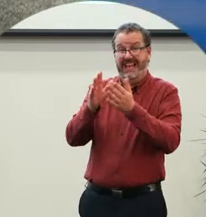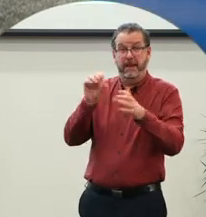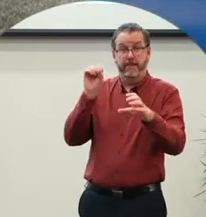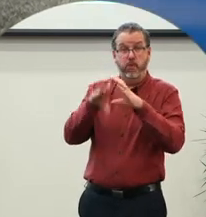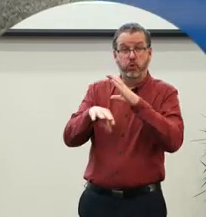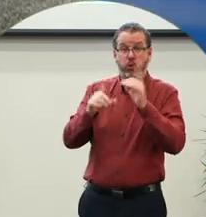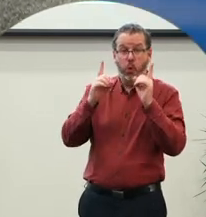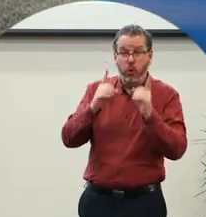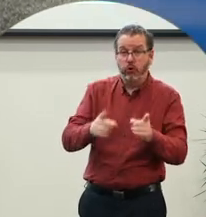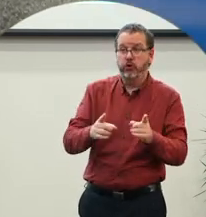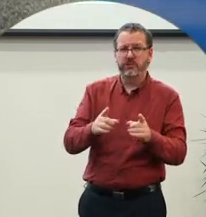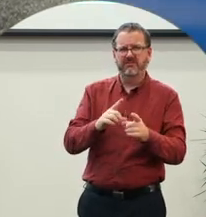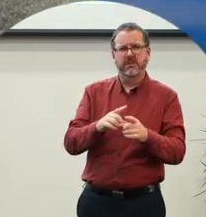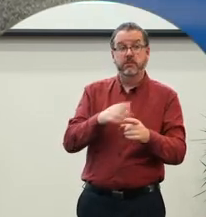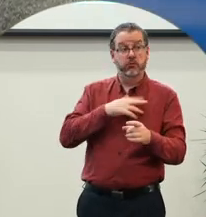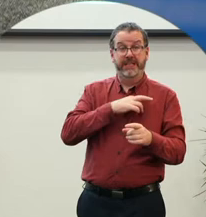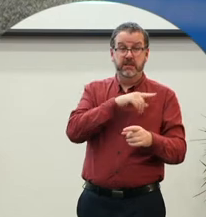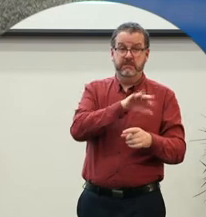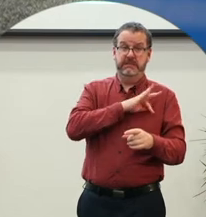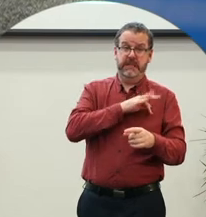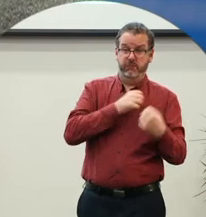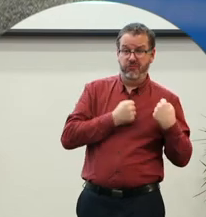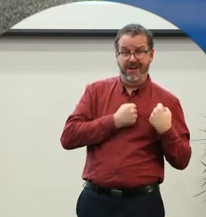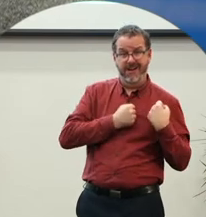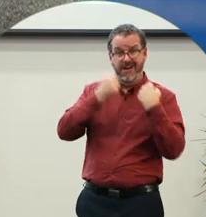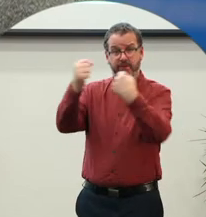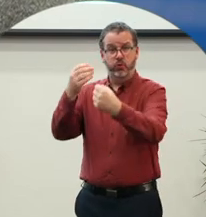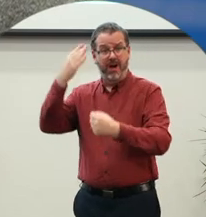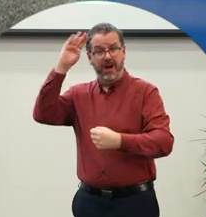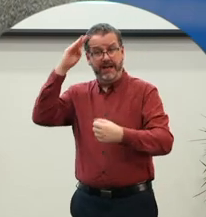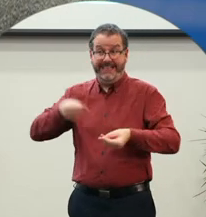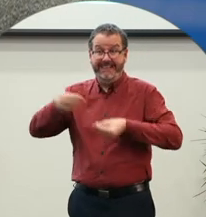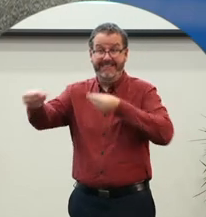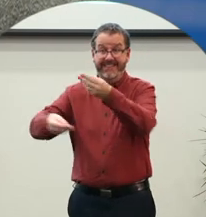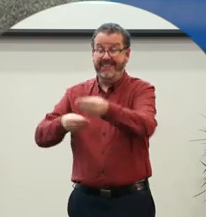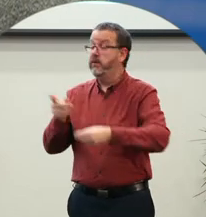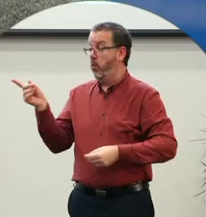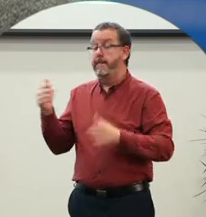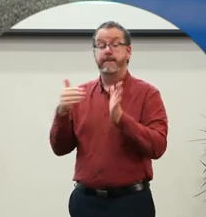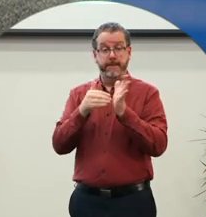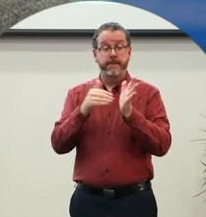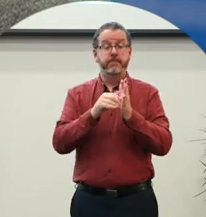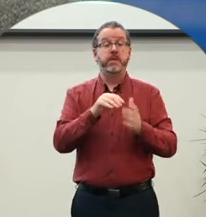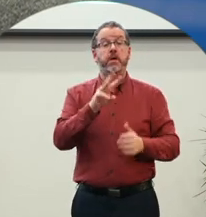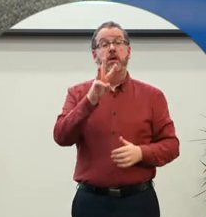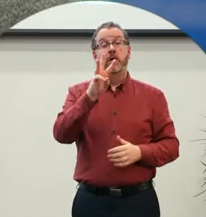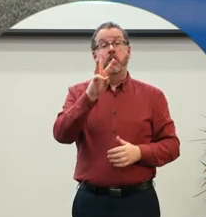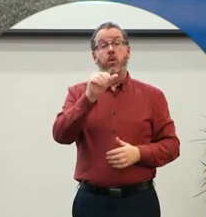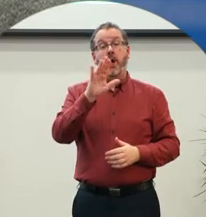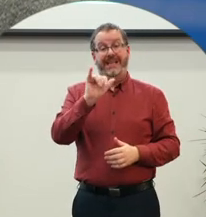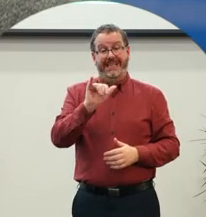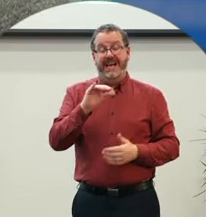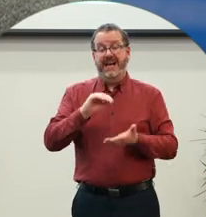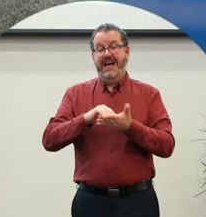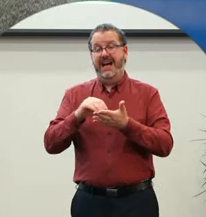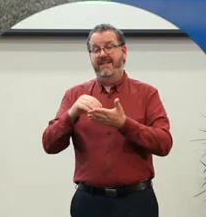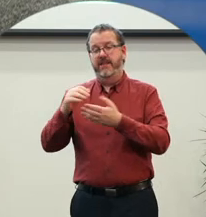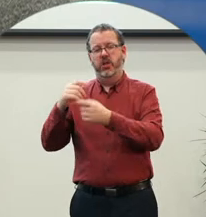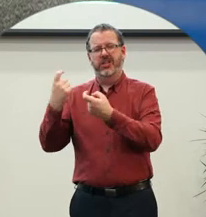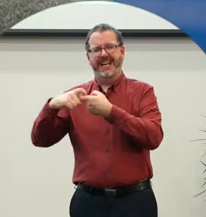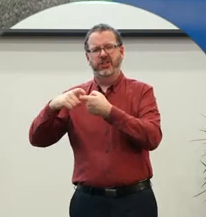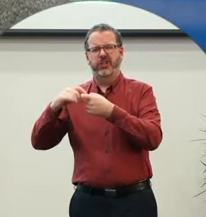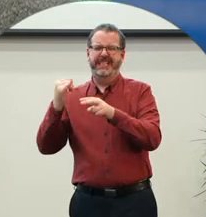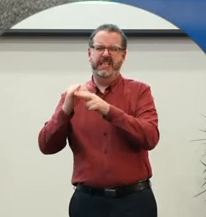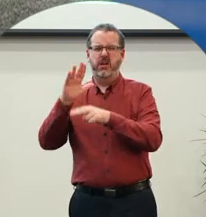the car and driving over to Larne. Oh, absolutely, yeah. Wally had a family connection through a guy called Ginger Mann, in-law of